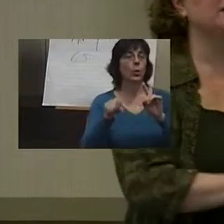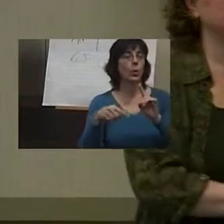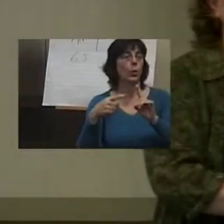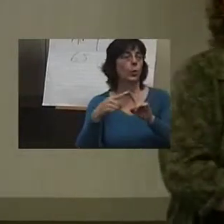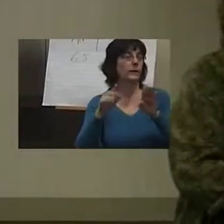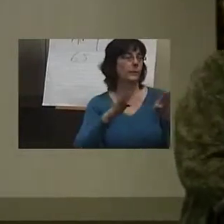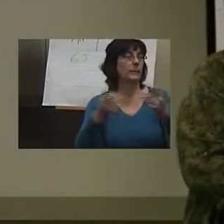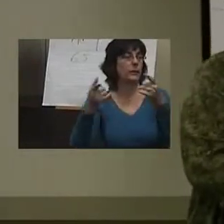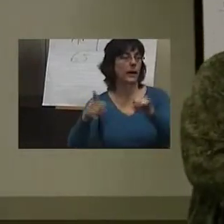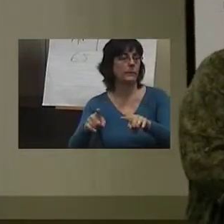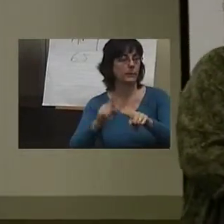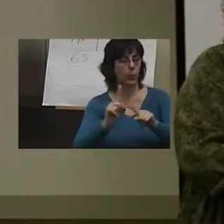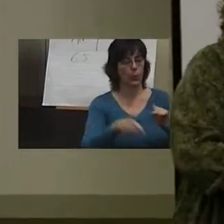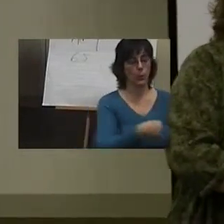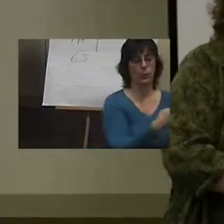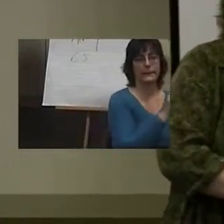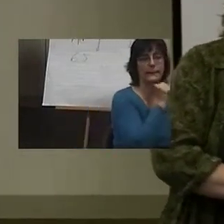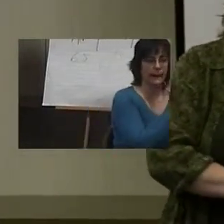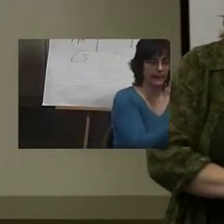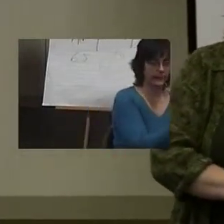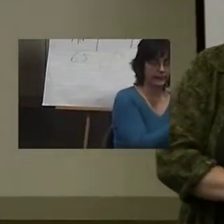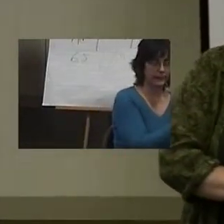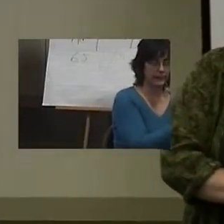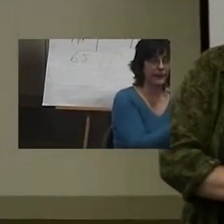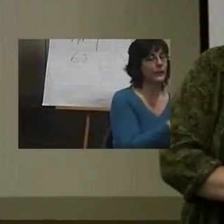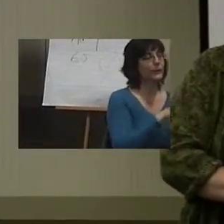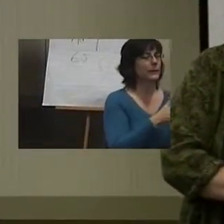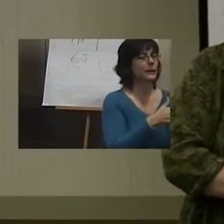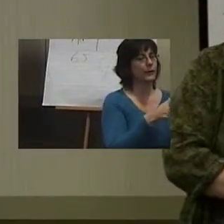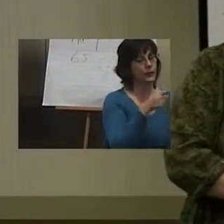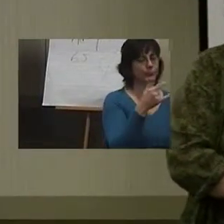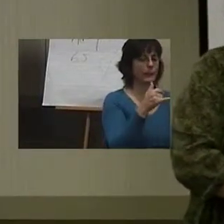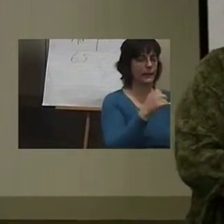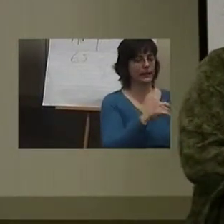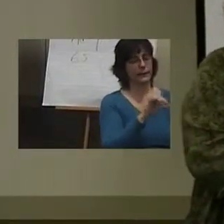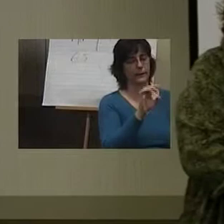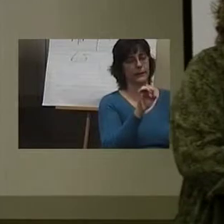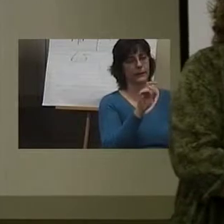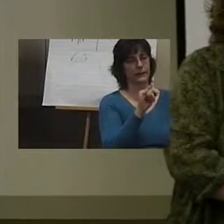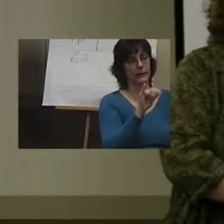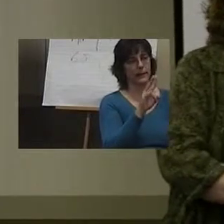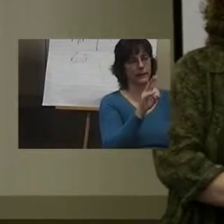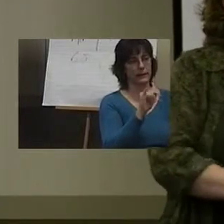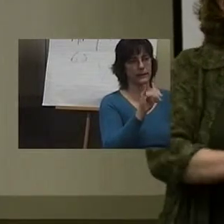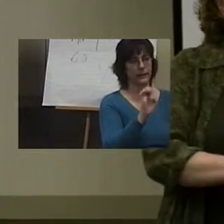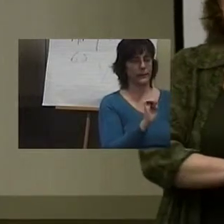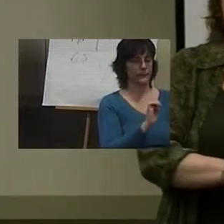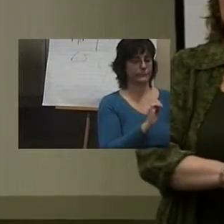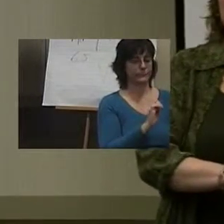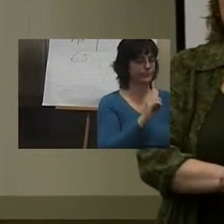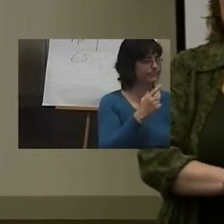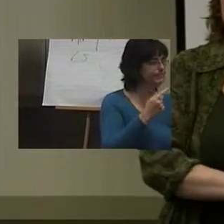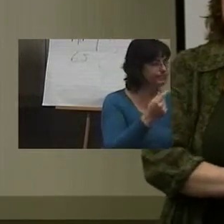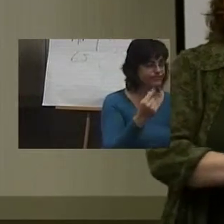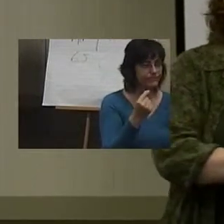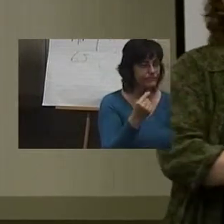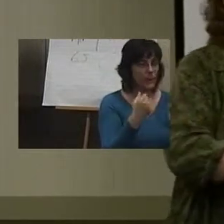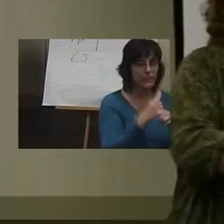the behavior will not occur. So you're playing Sherlock Holmes here. You're saying, what are the things that are making the behavior